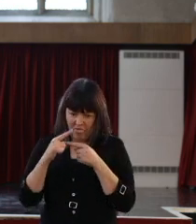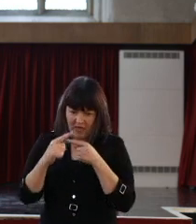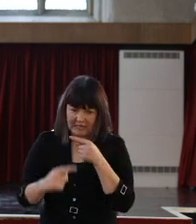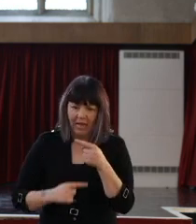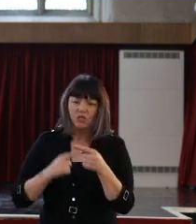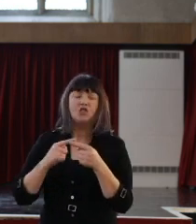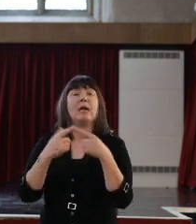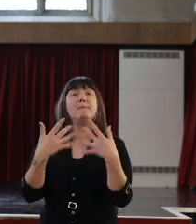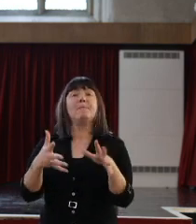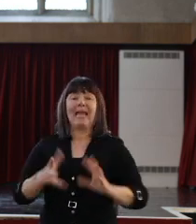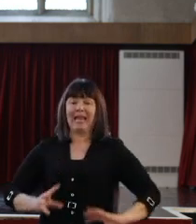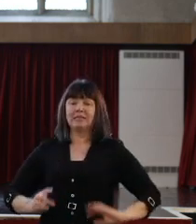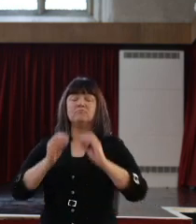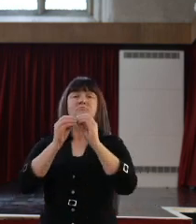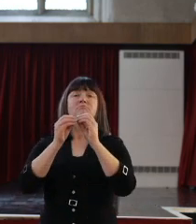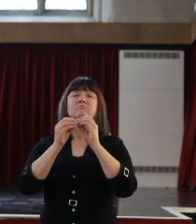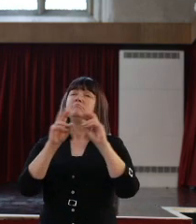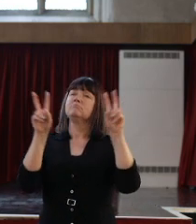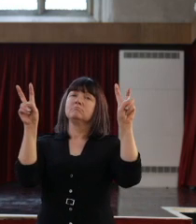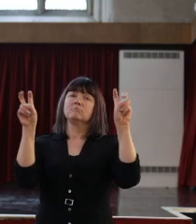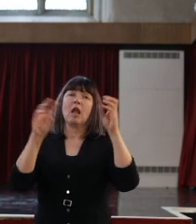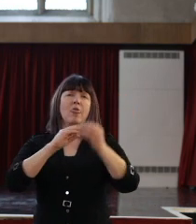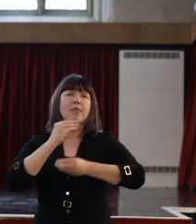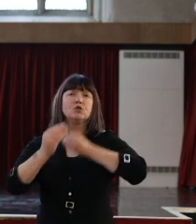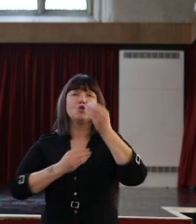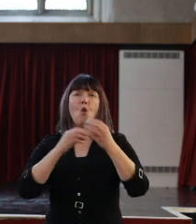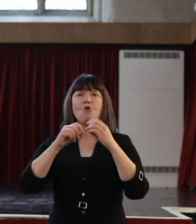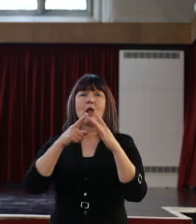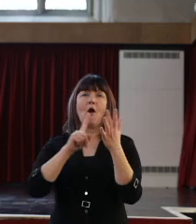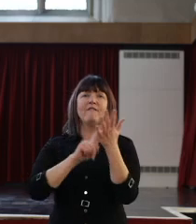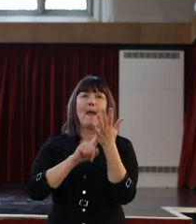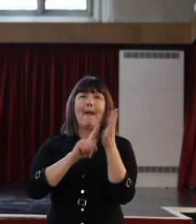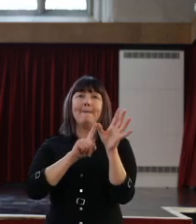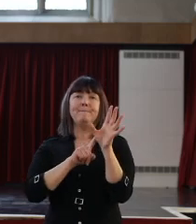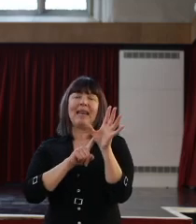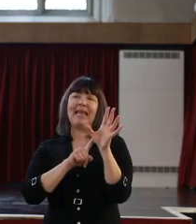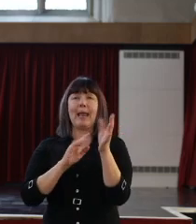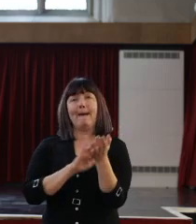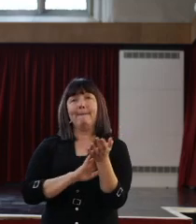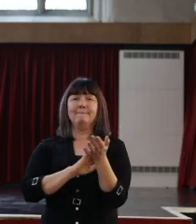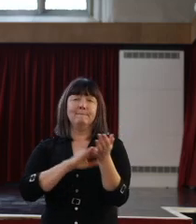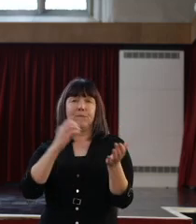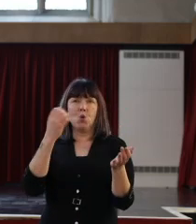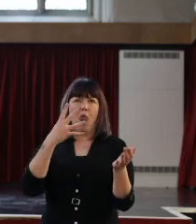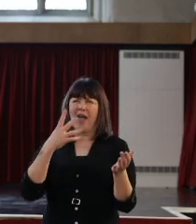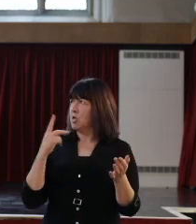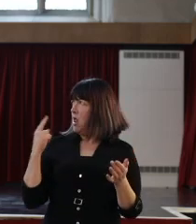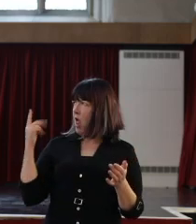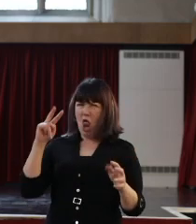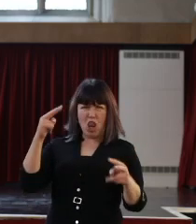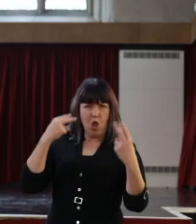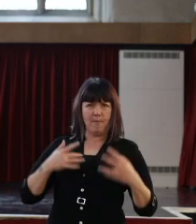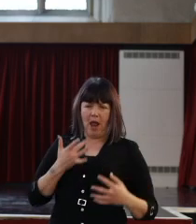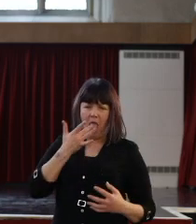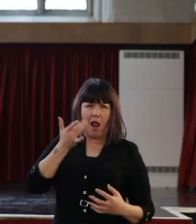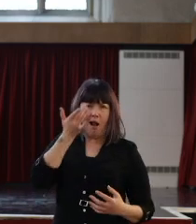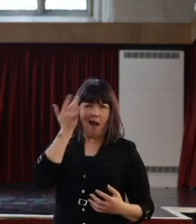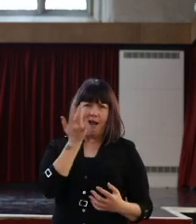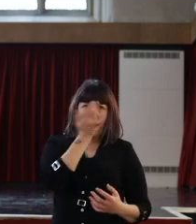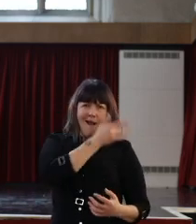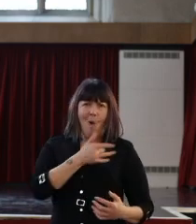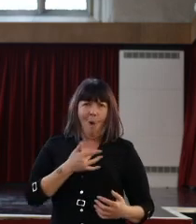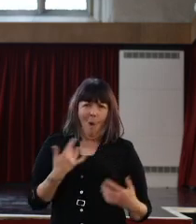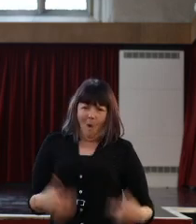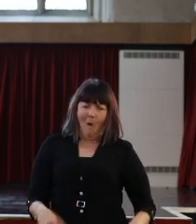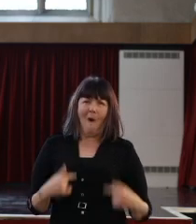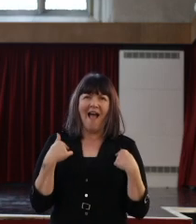of Billy Bluelight. There we go. And I played the lead. Look at me, what a fox I was back then. And the audiences, the show was really successful,